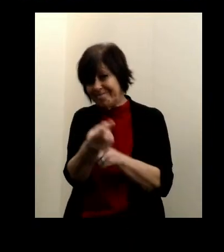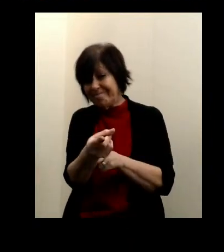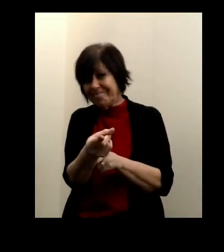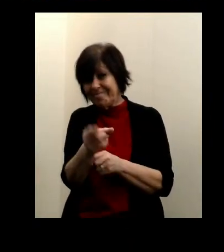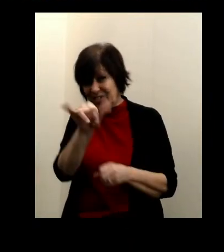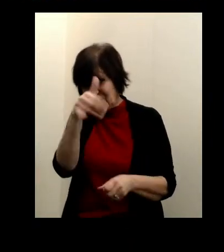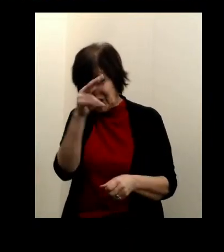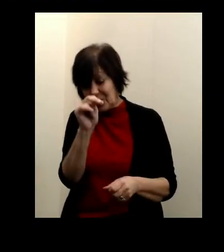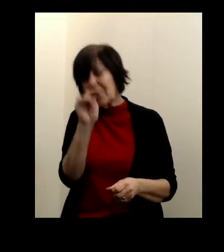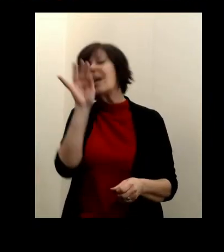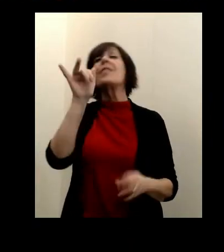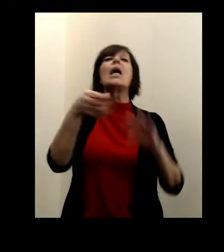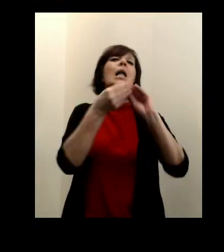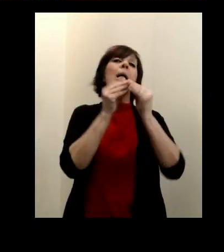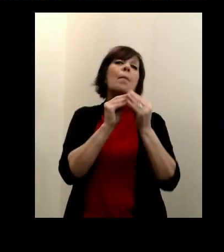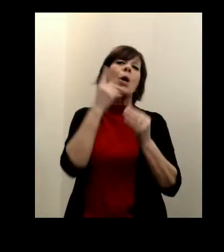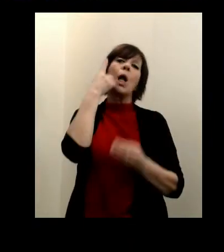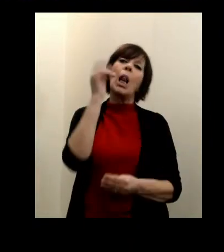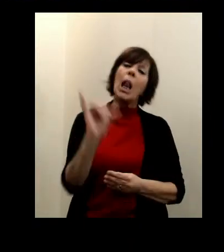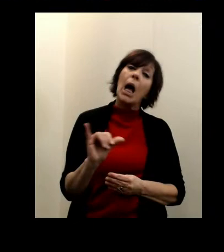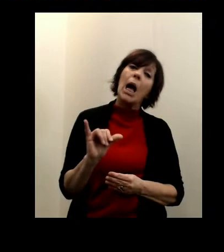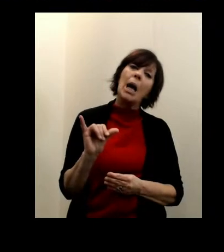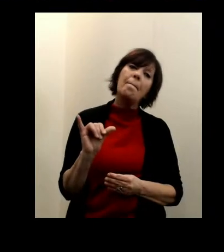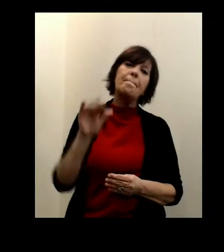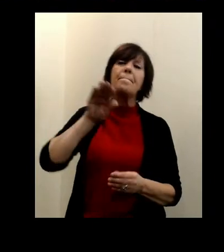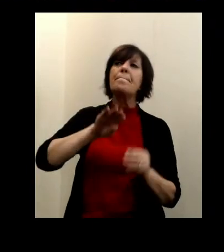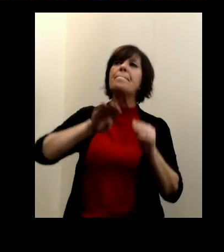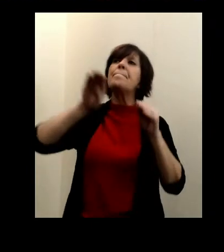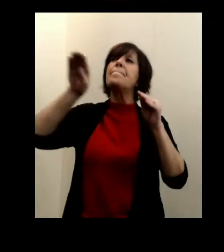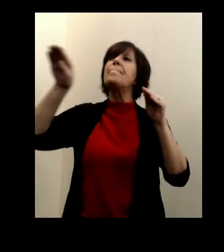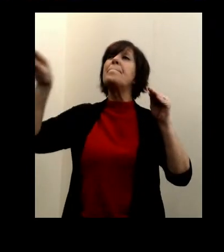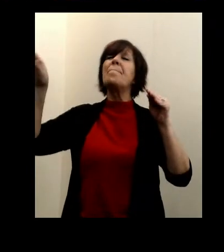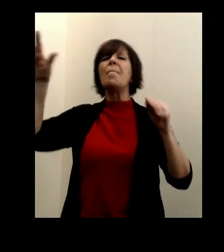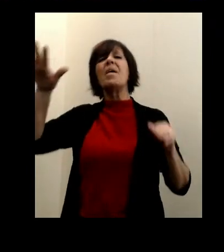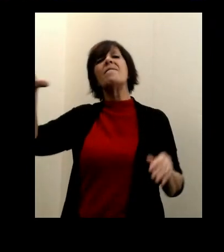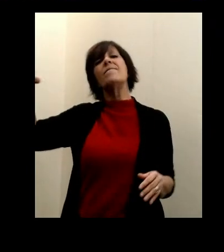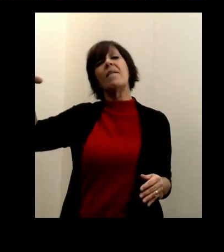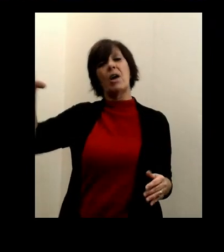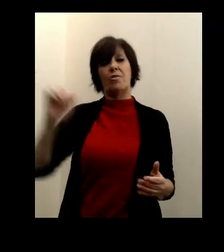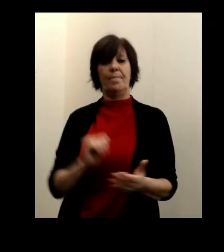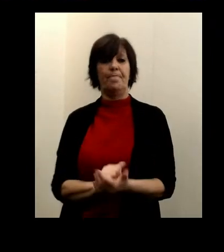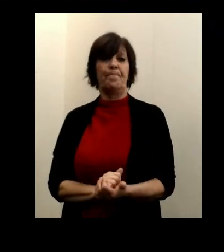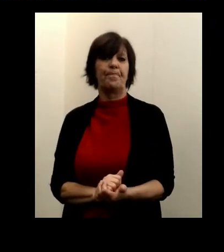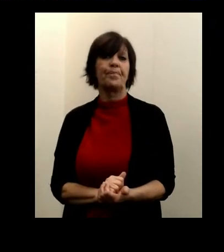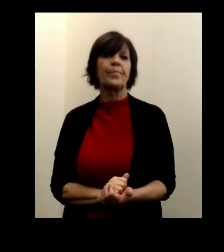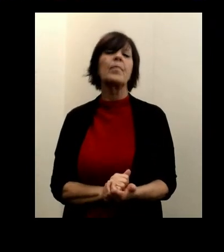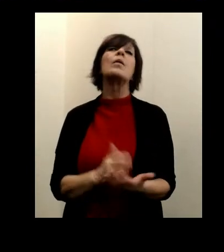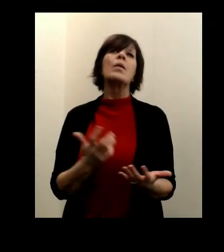And that number looks like it's about 500. So I